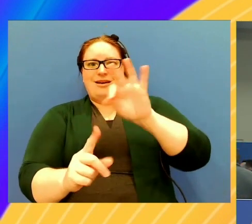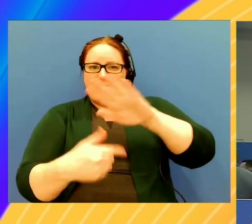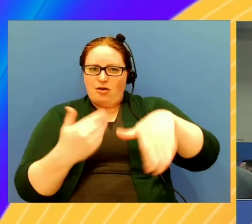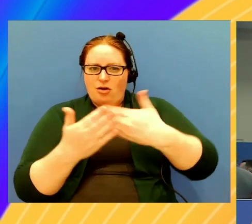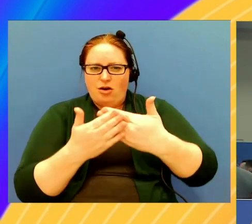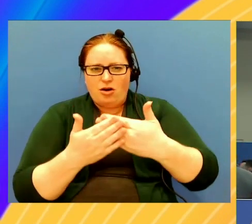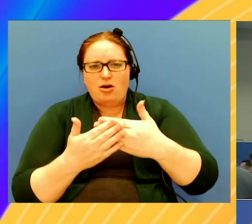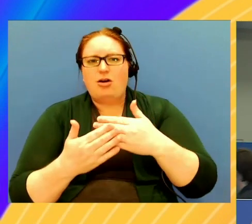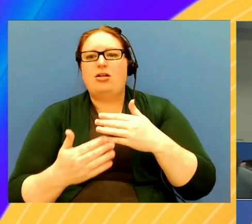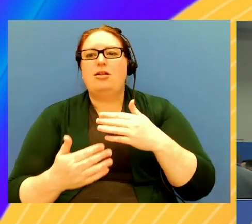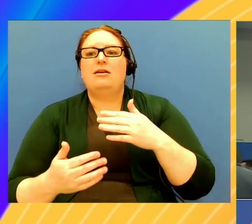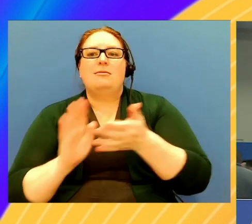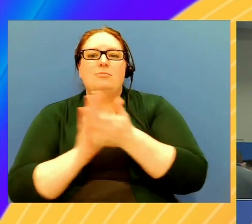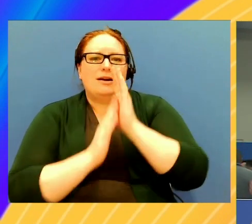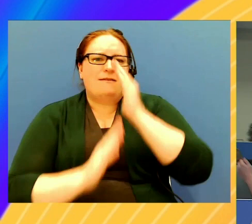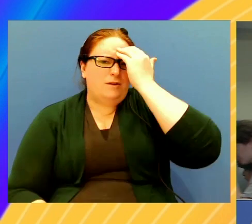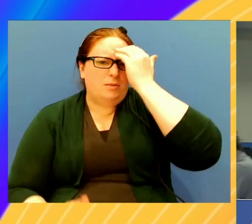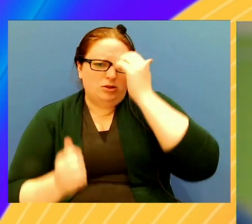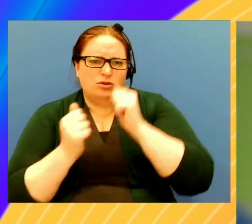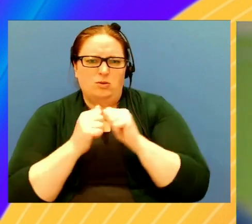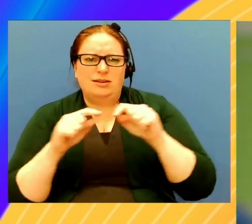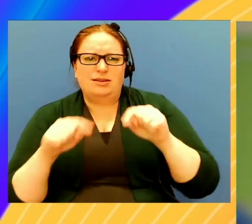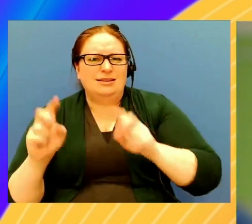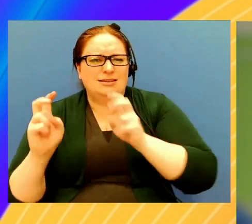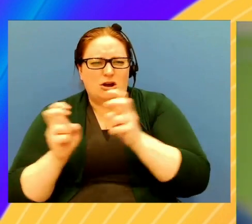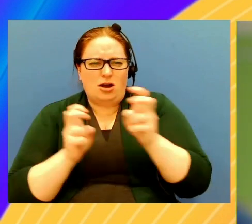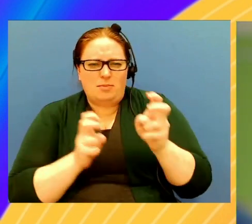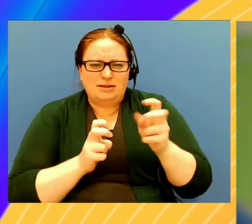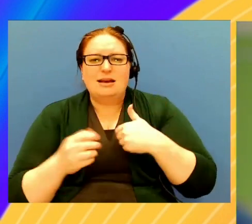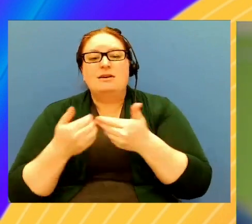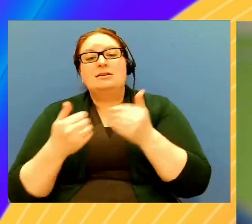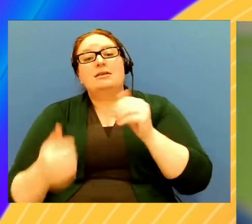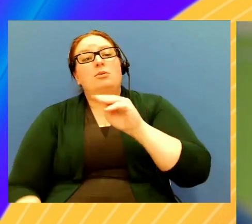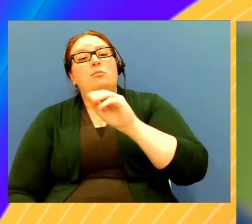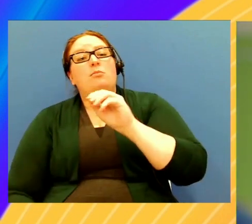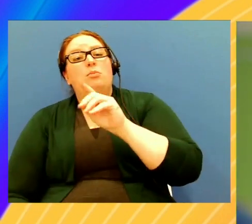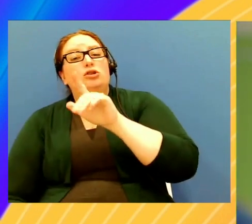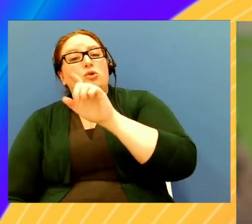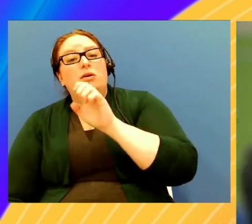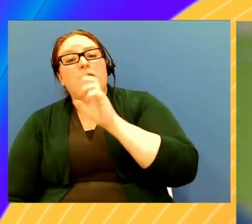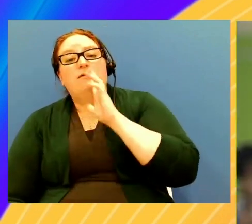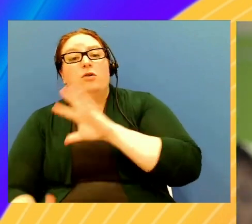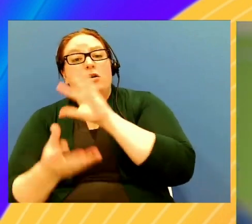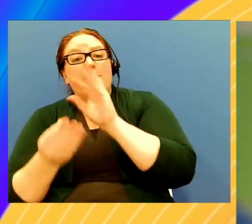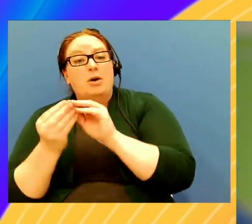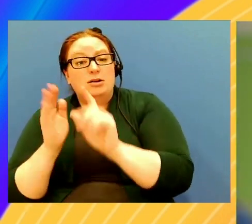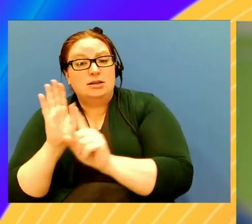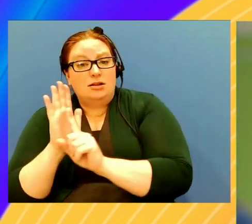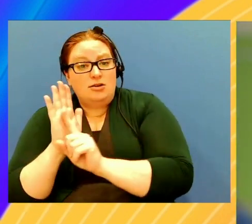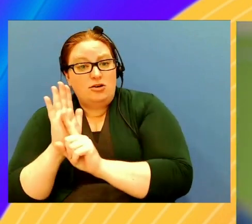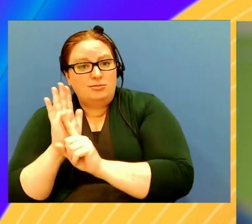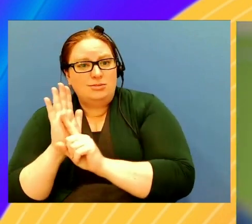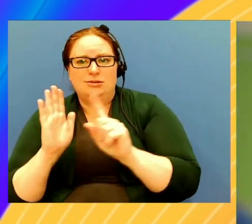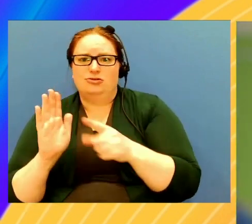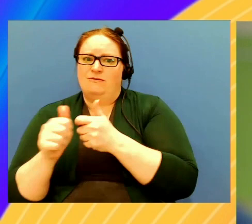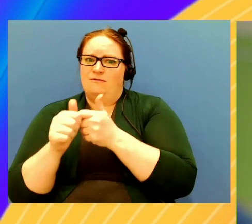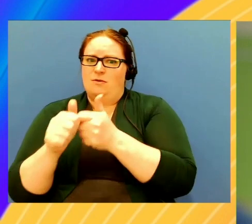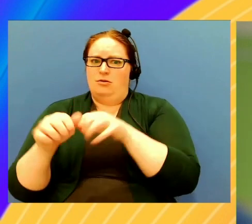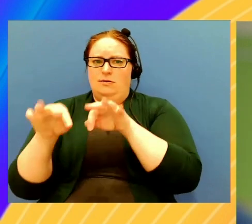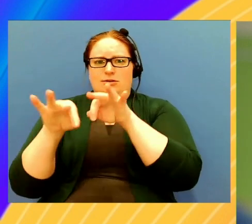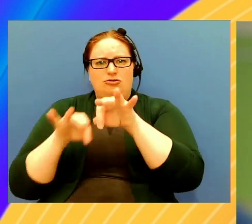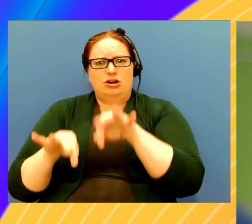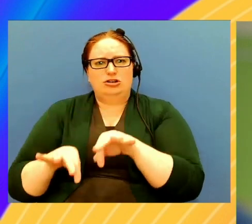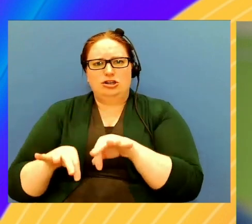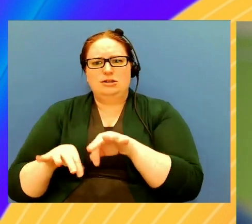yourself familiar with these topics. For instance, we have a separate module for cloud composite alarms. All you have to do is just follow the instructions,